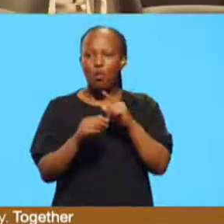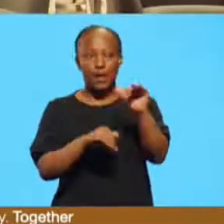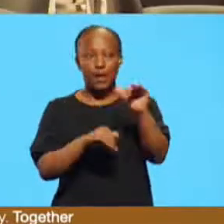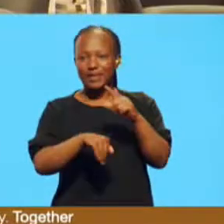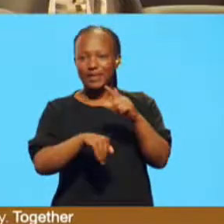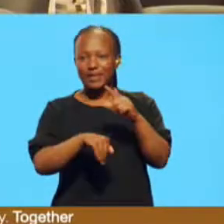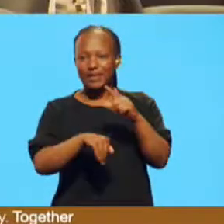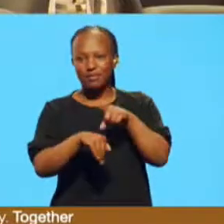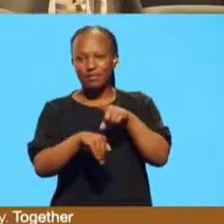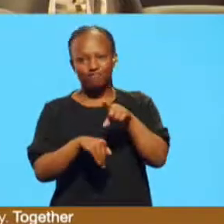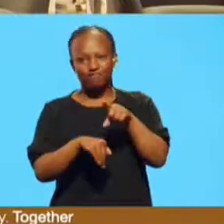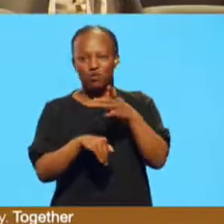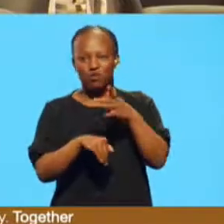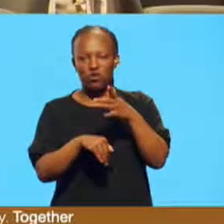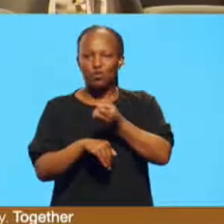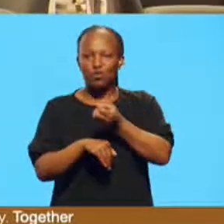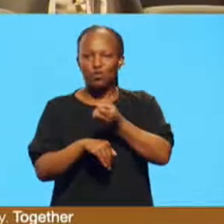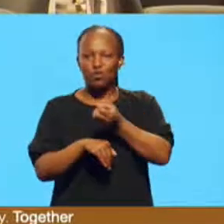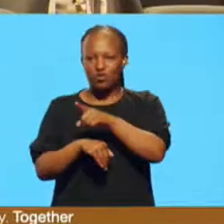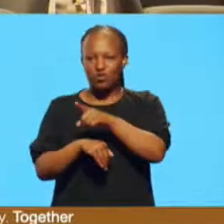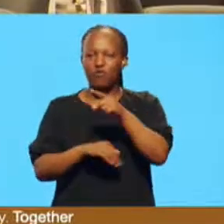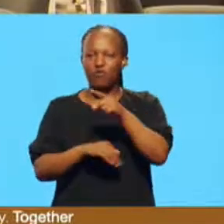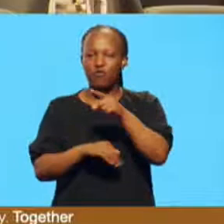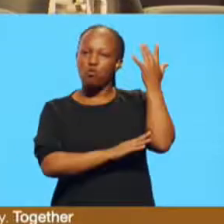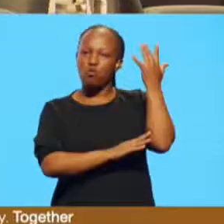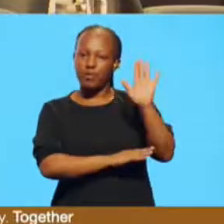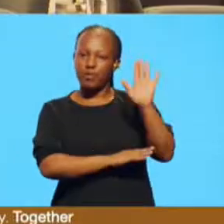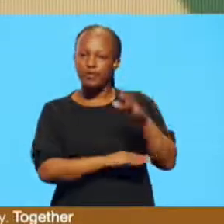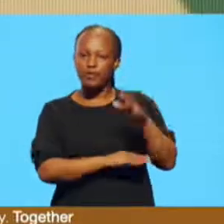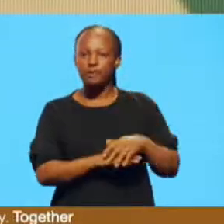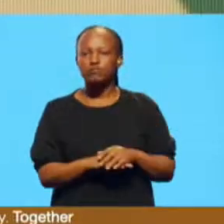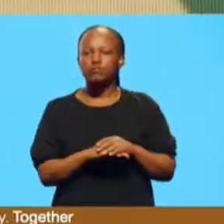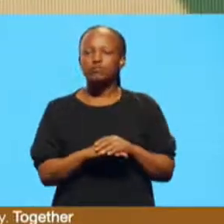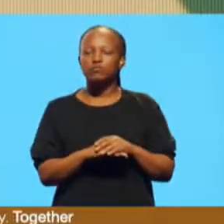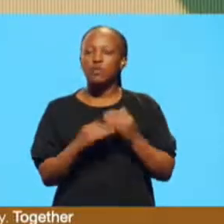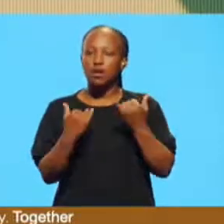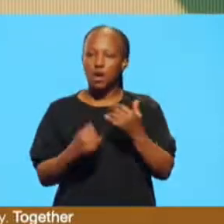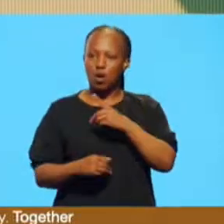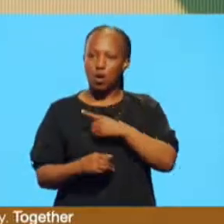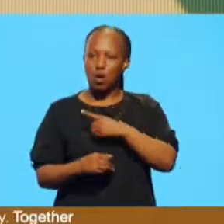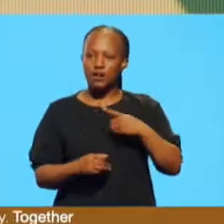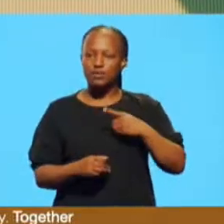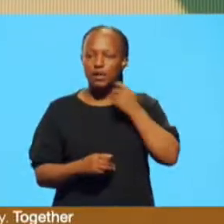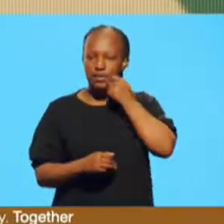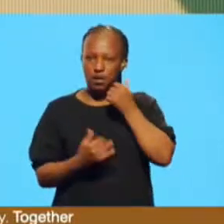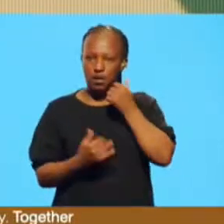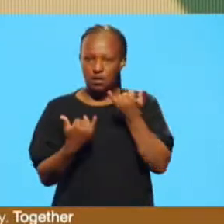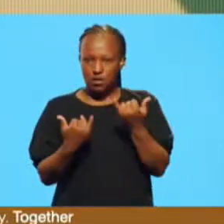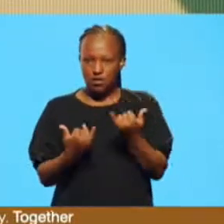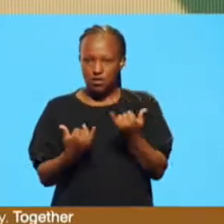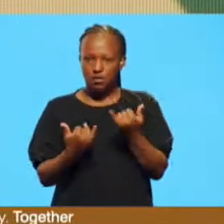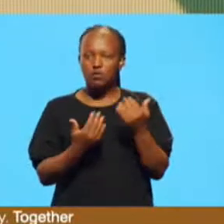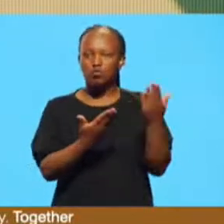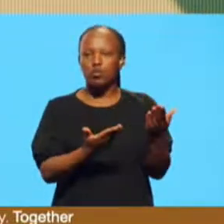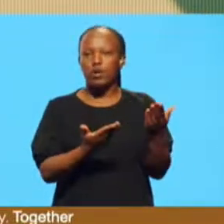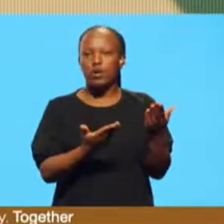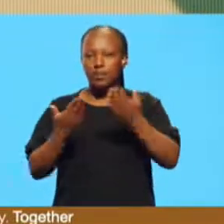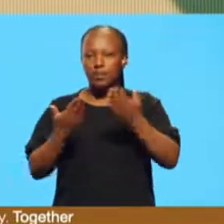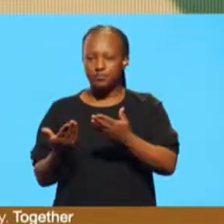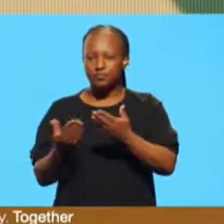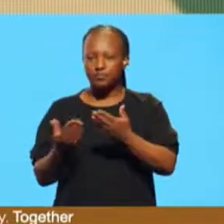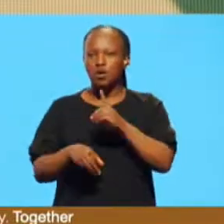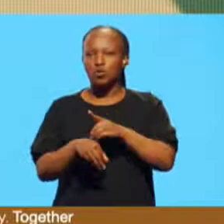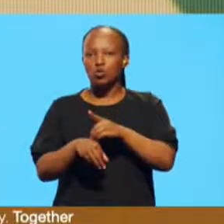minutes that was allocated for you to make your input. Now, ladies and gentlemen, it gives me pleasure to be welcoming